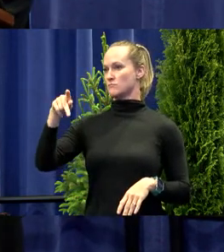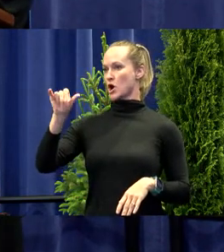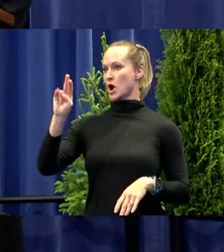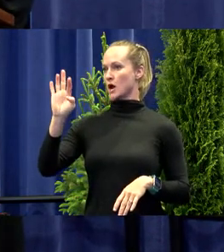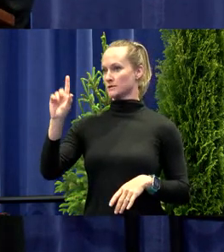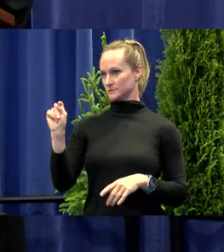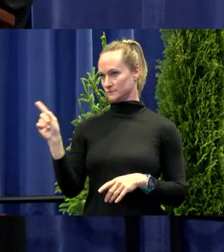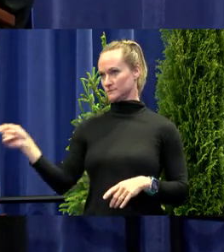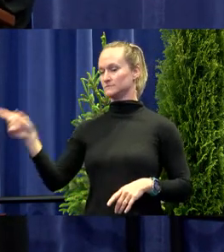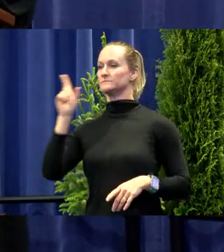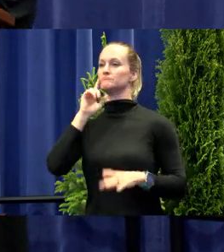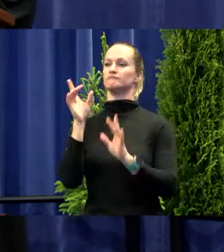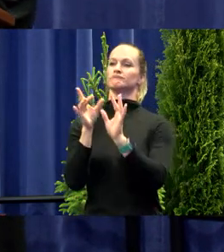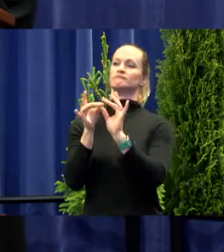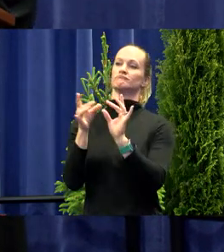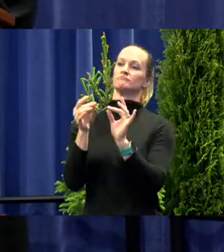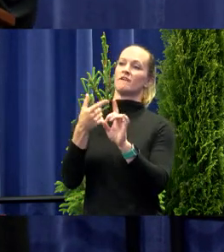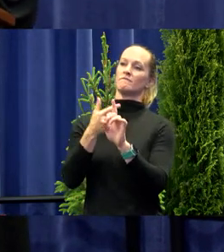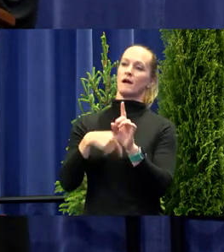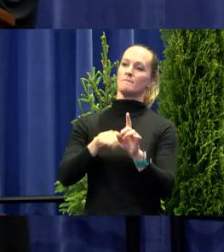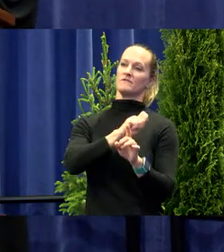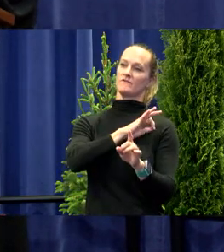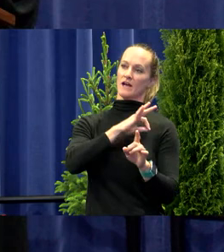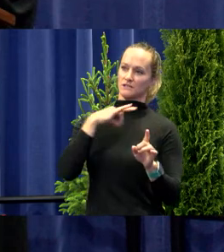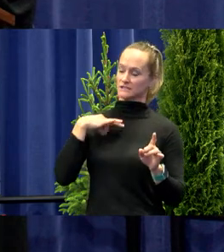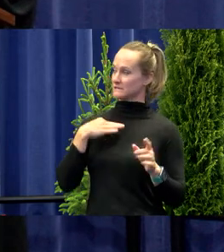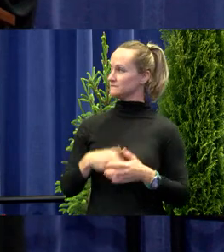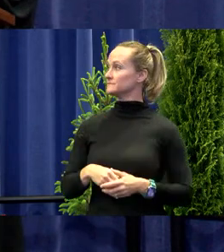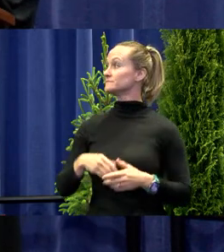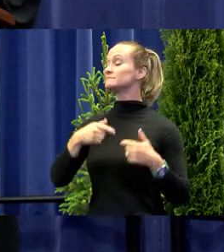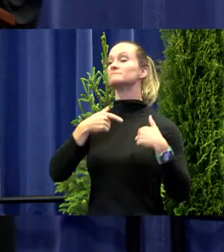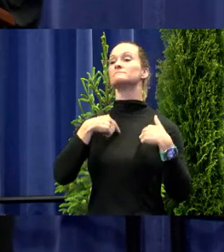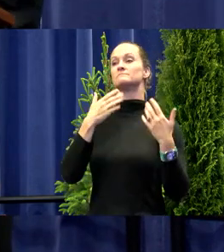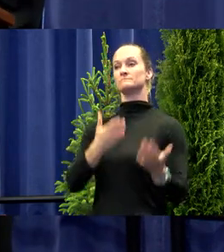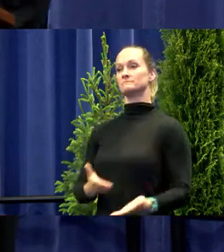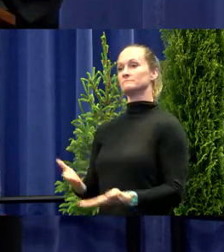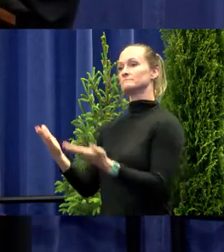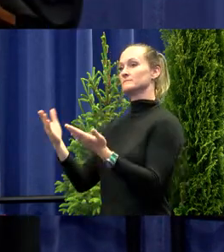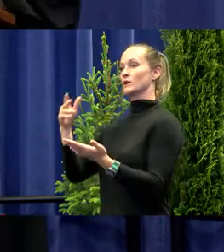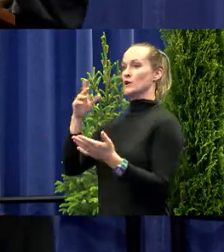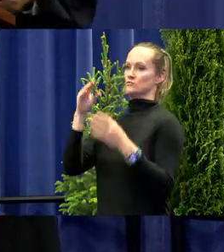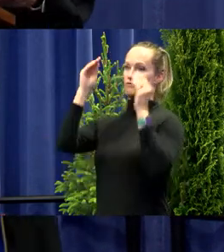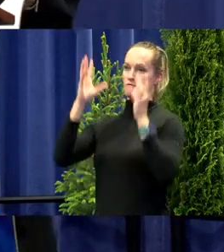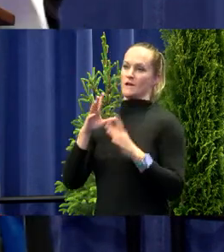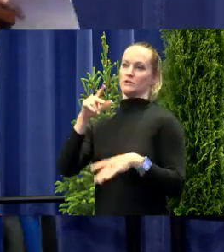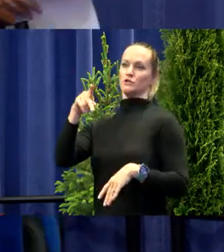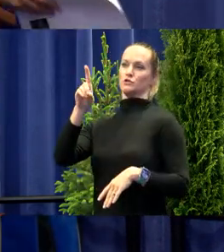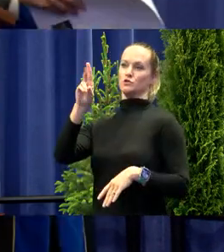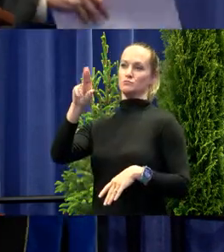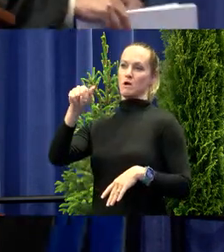greetings on behalf of the faculty, I present Professor DuPont.